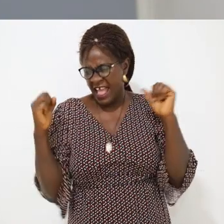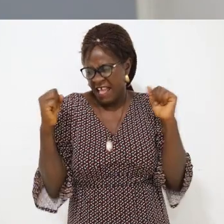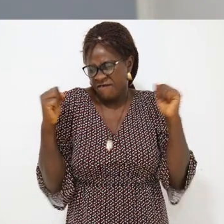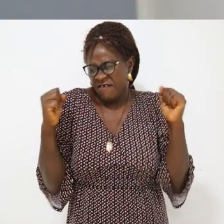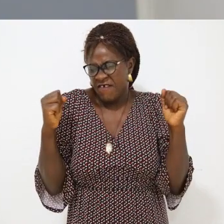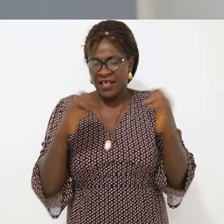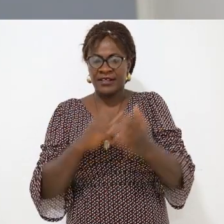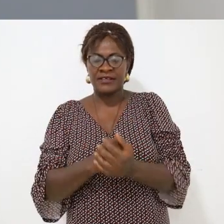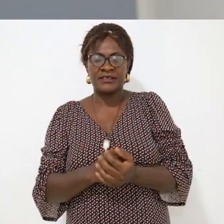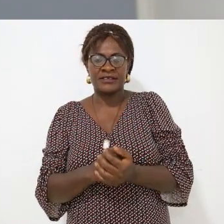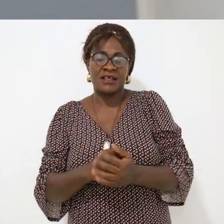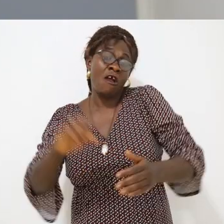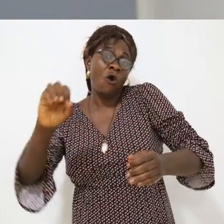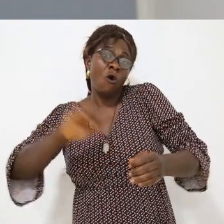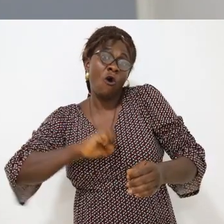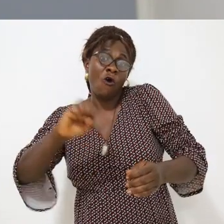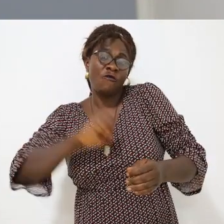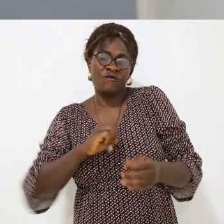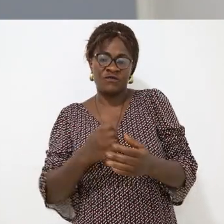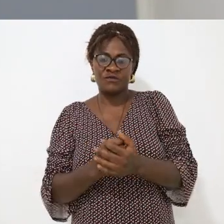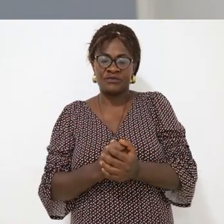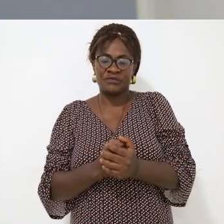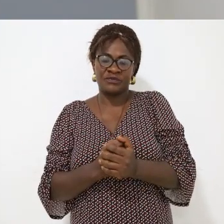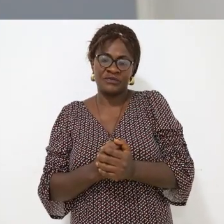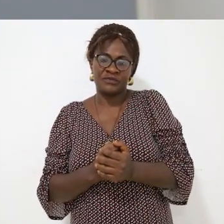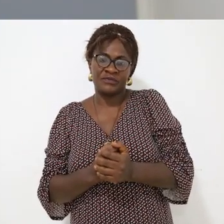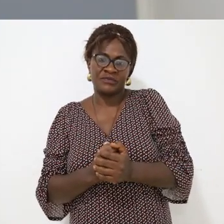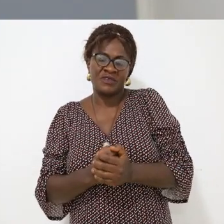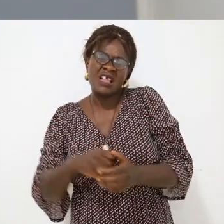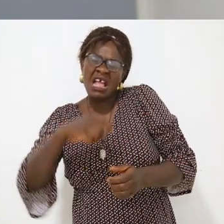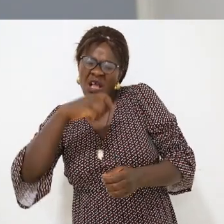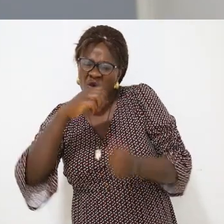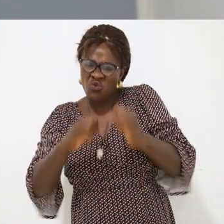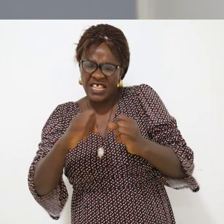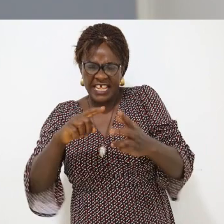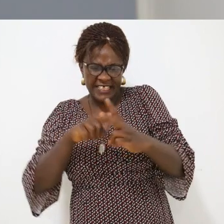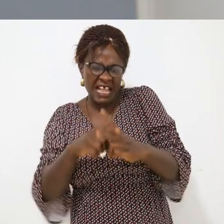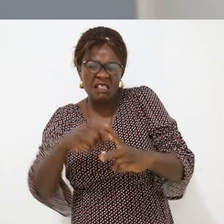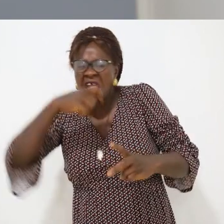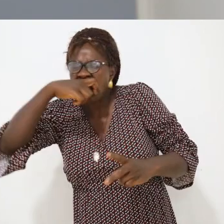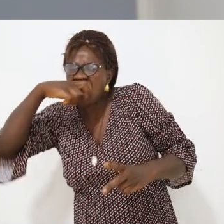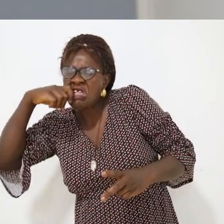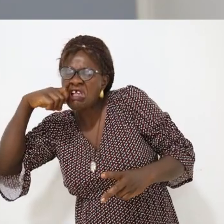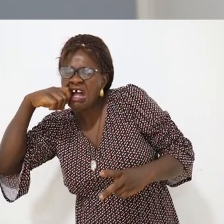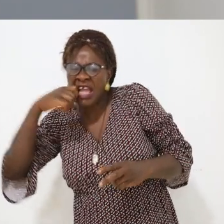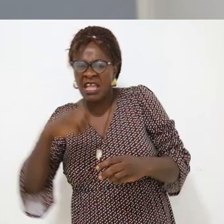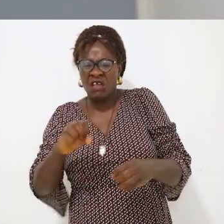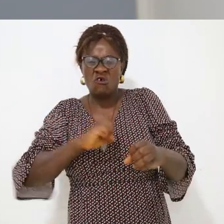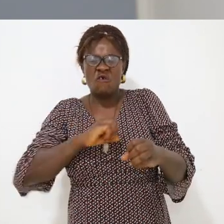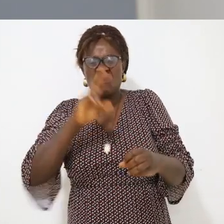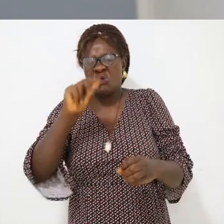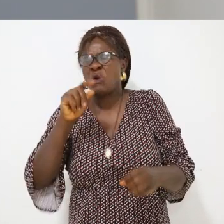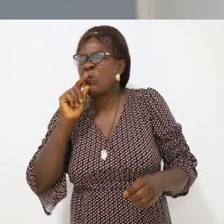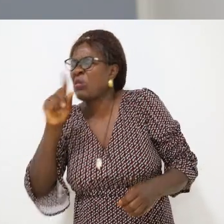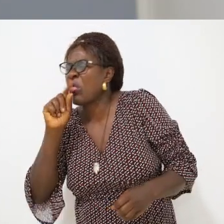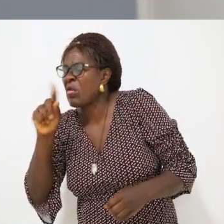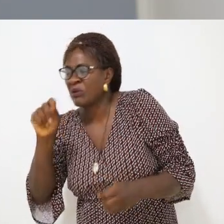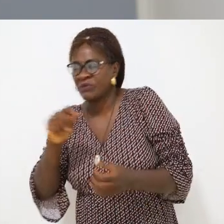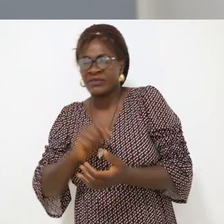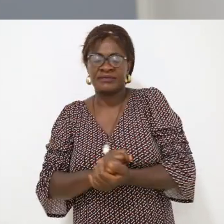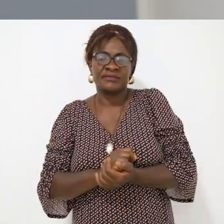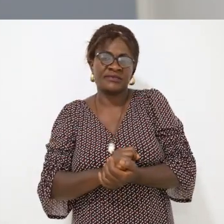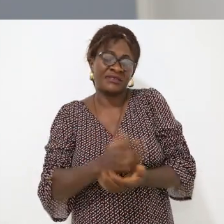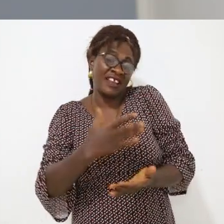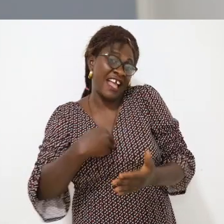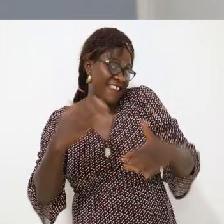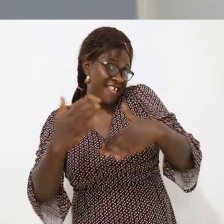fever, cough, which usually starts as a dry cough, meaning that you don't produce any sputum, and